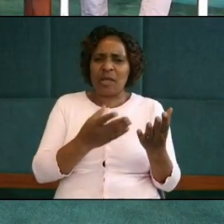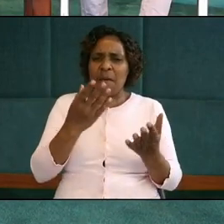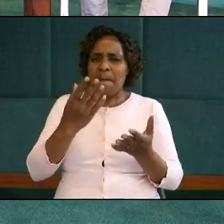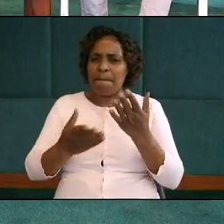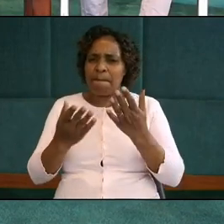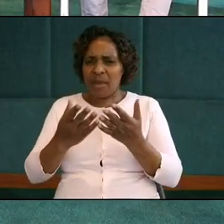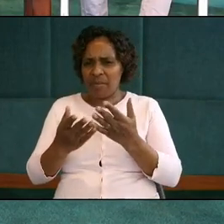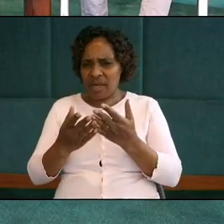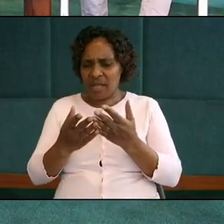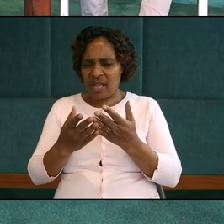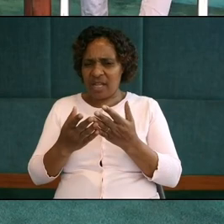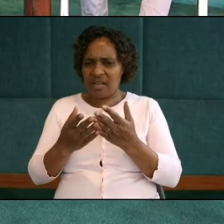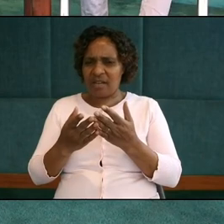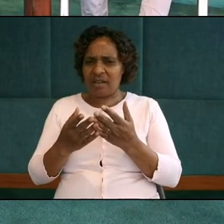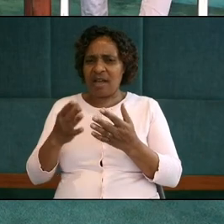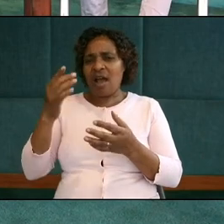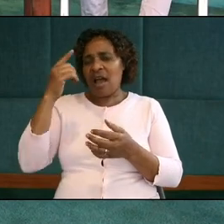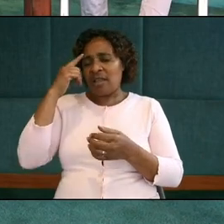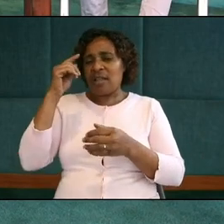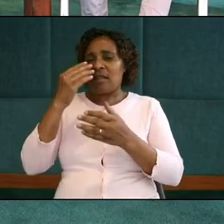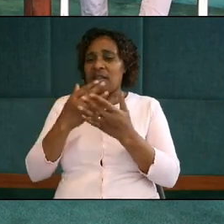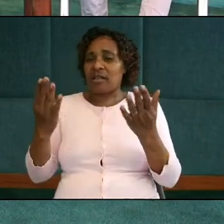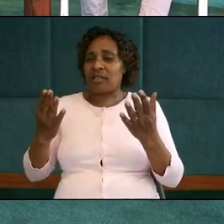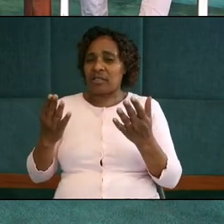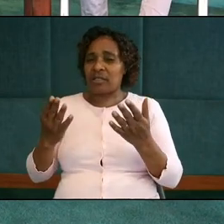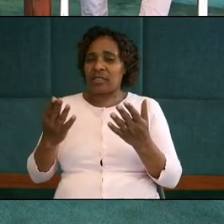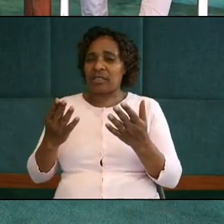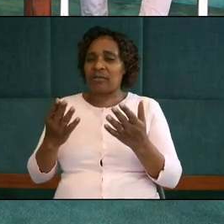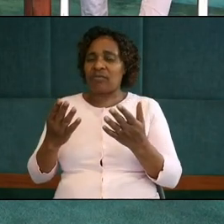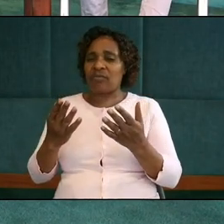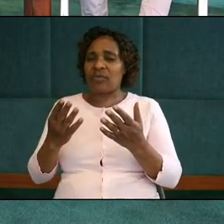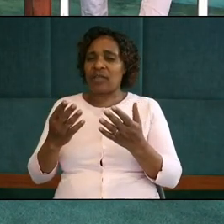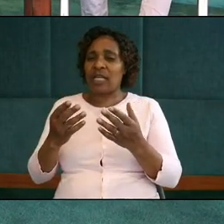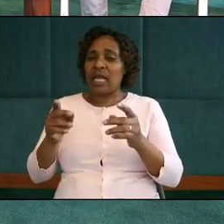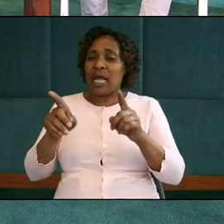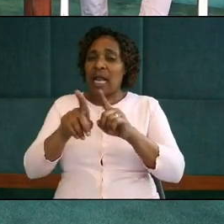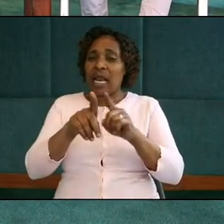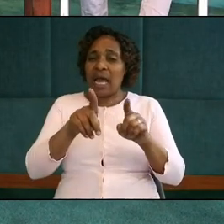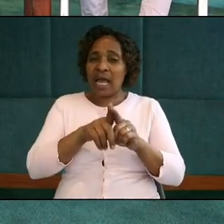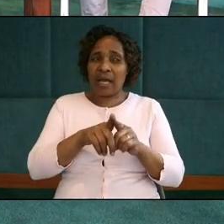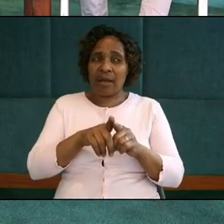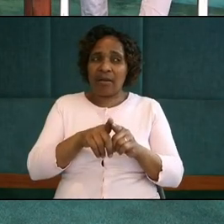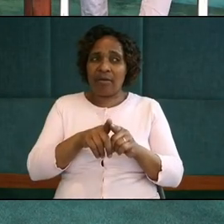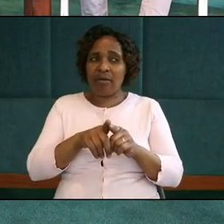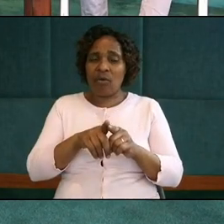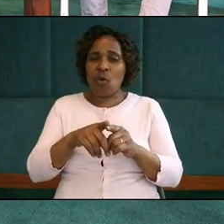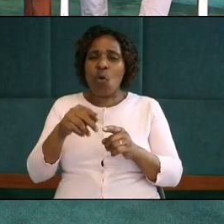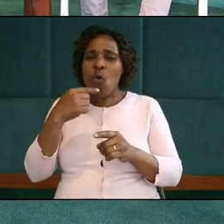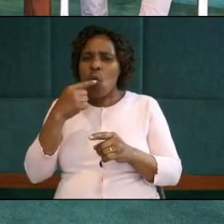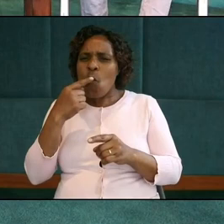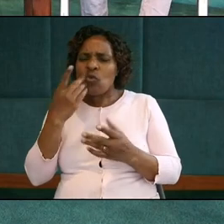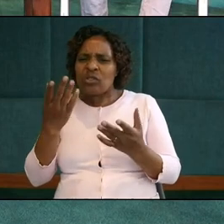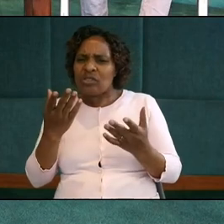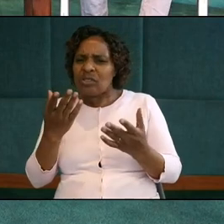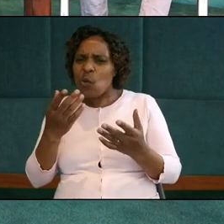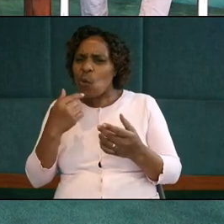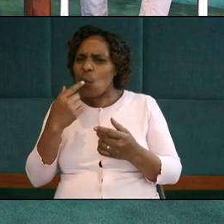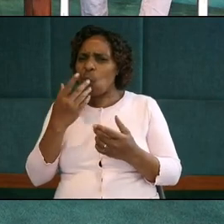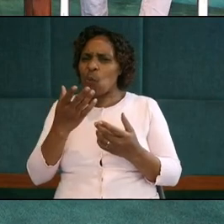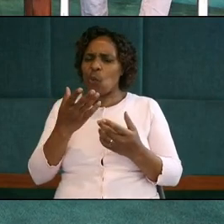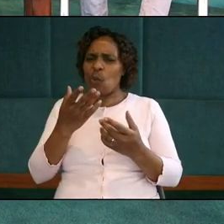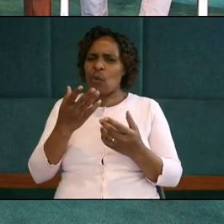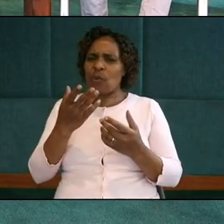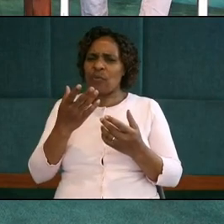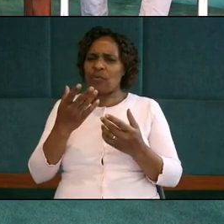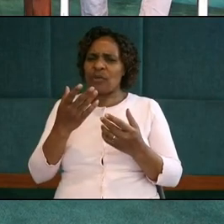perhaps you can just illustrate that for us. And I think the thing is, it just seems, it just is like, I think that's like Uzzah. Uzzah like was like, yeah. Aki